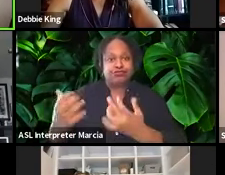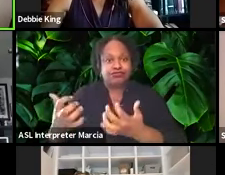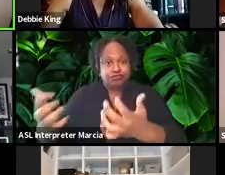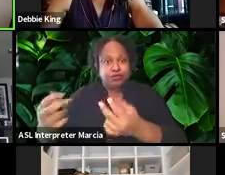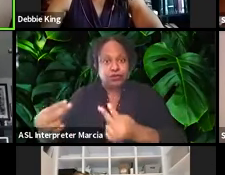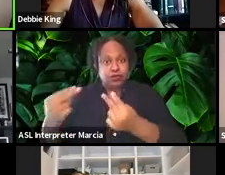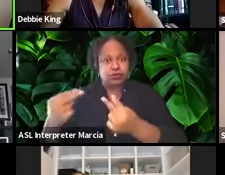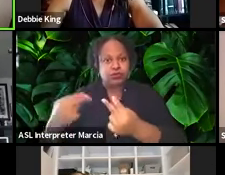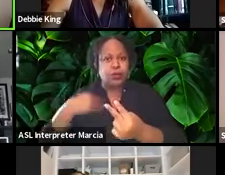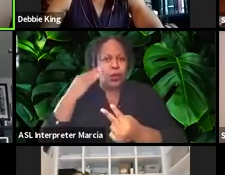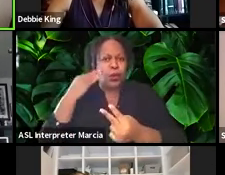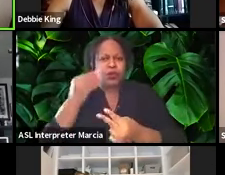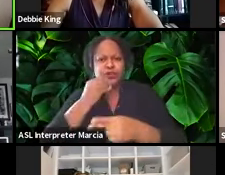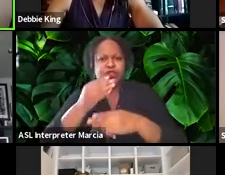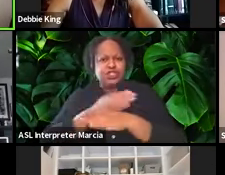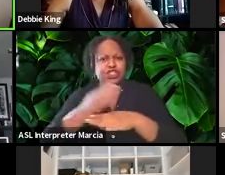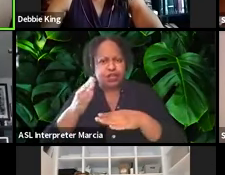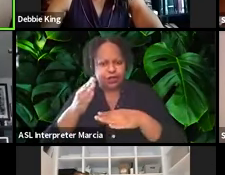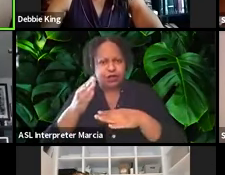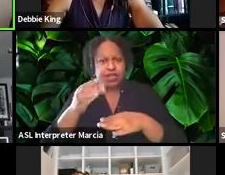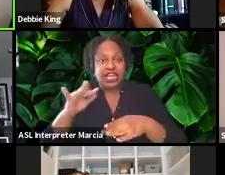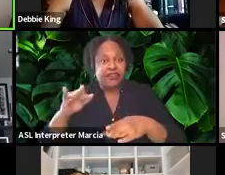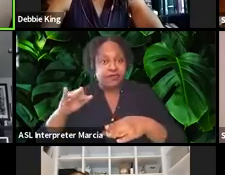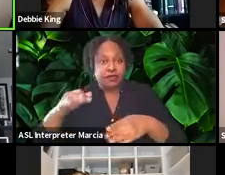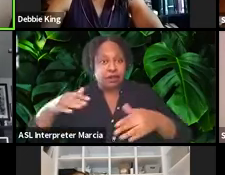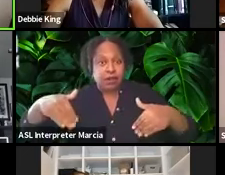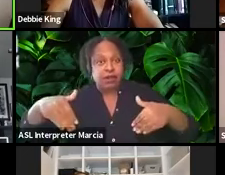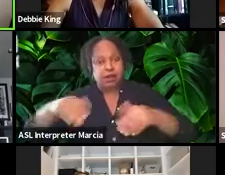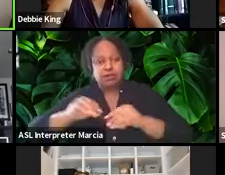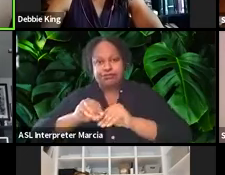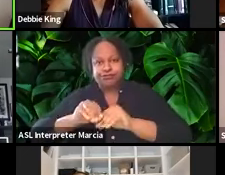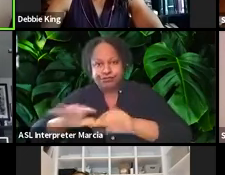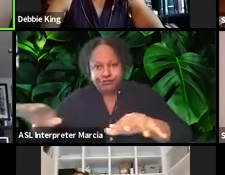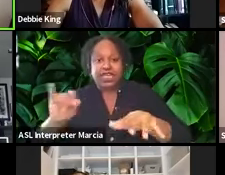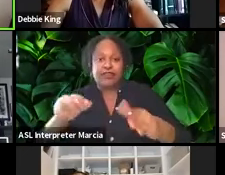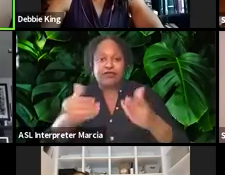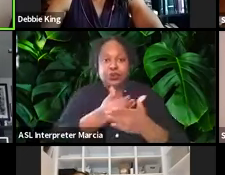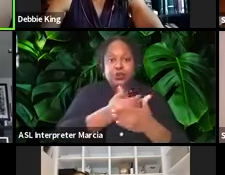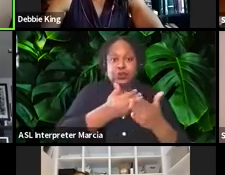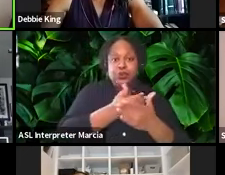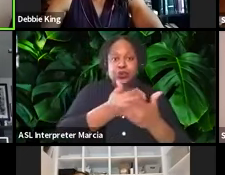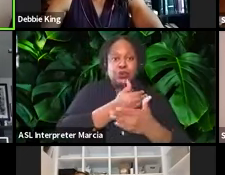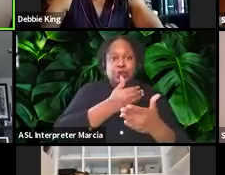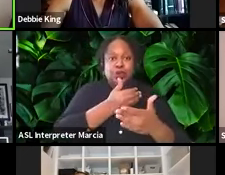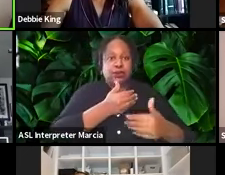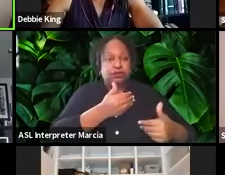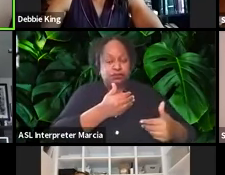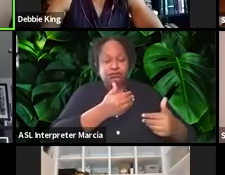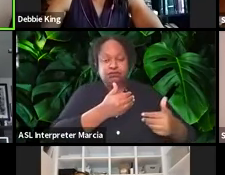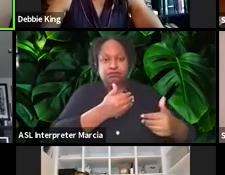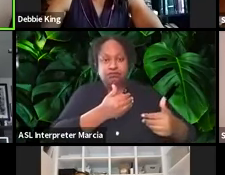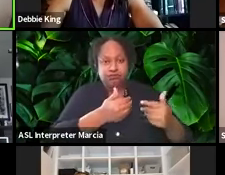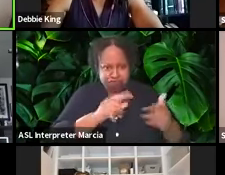but please spread the word. And for those of you who don't know, please just check it out. It's an incredible organization.